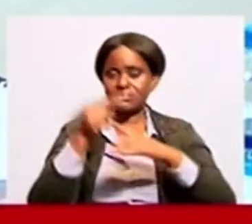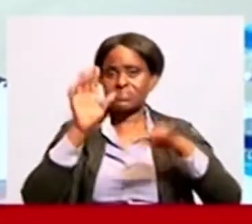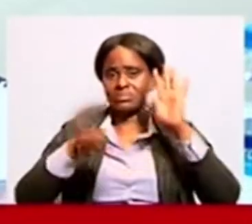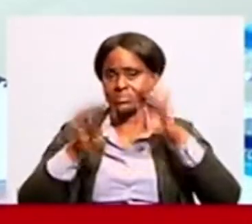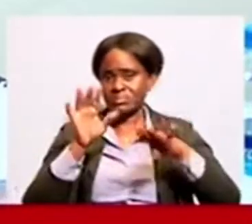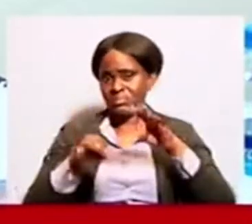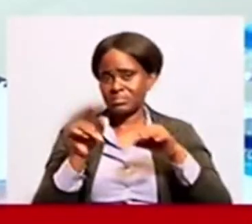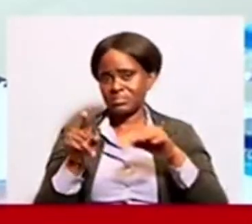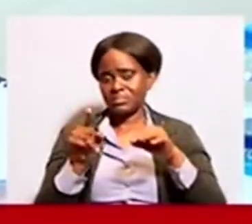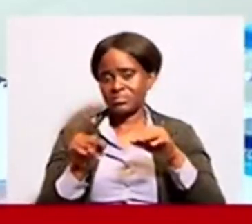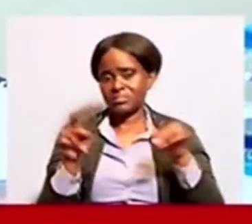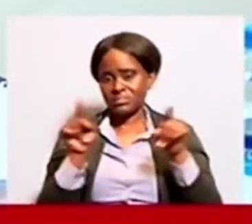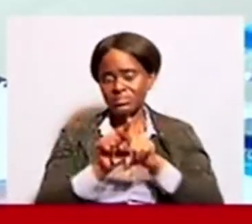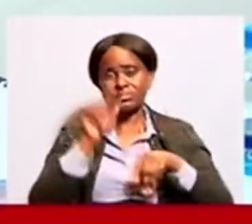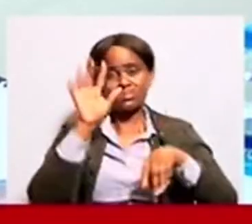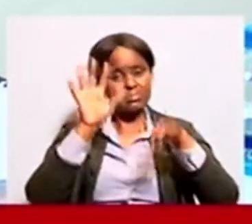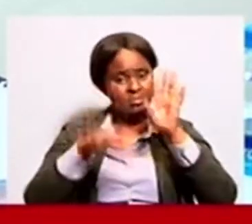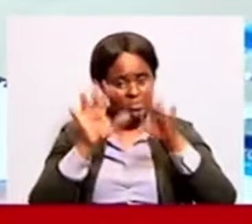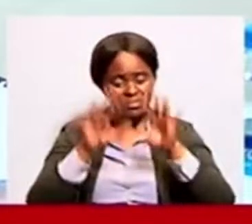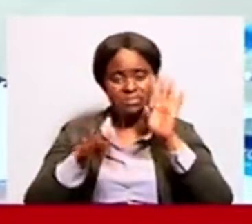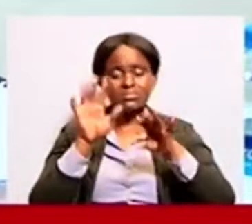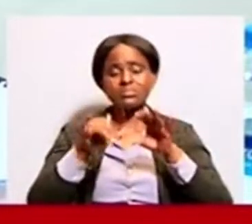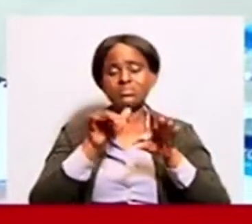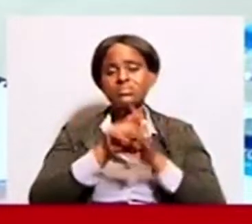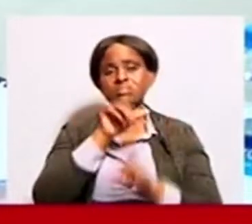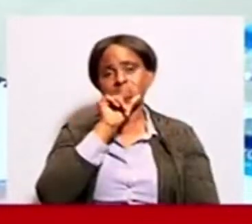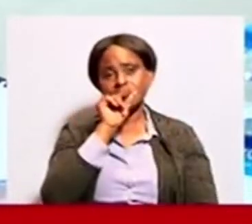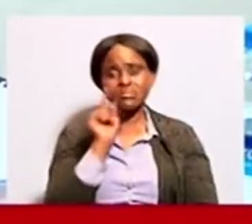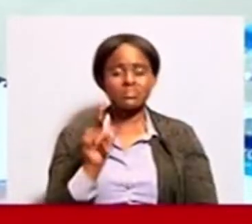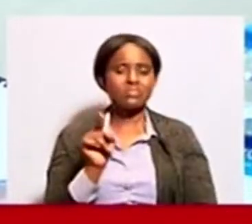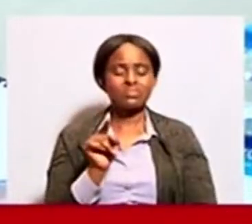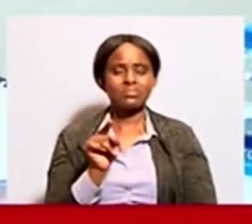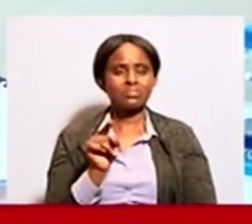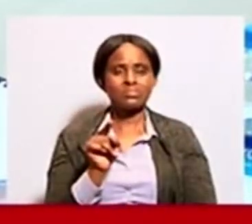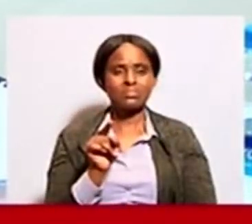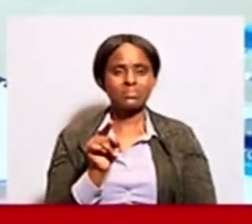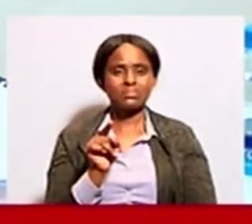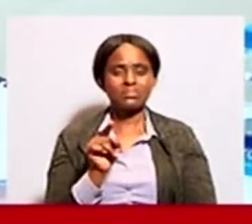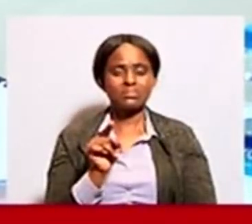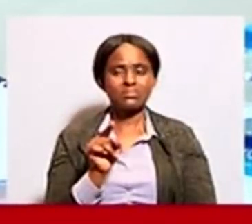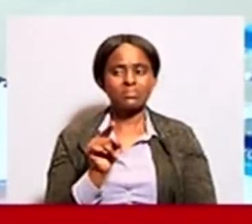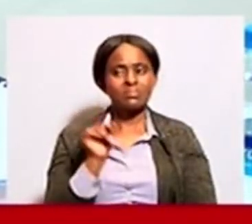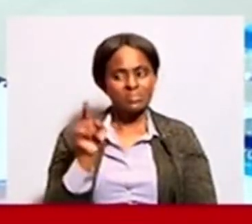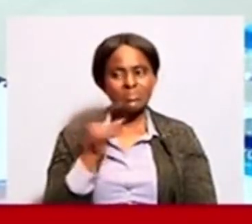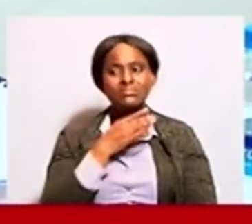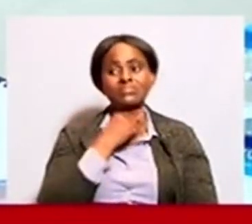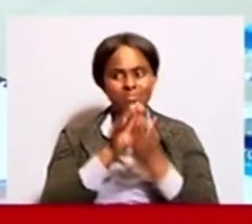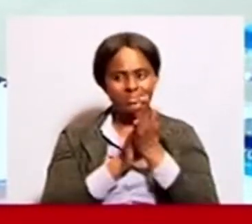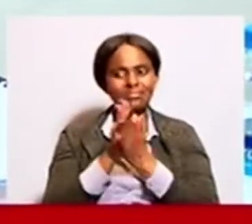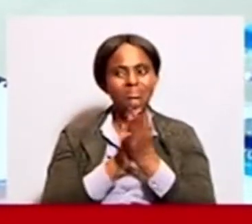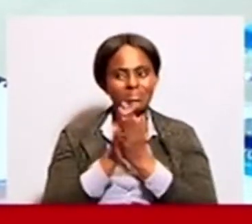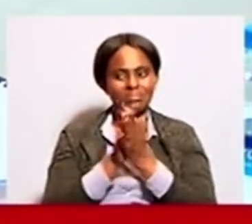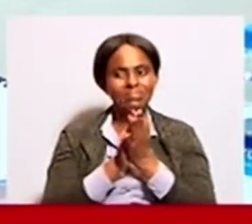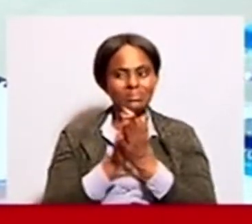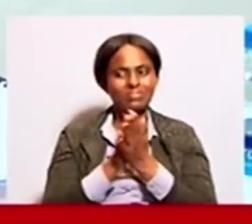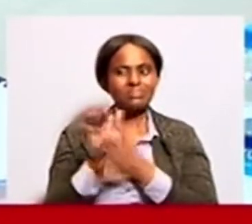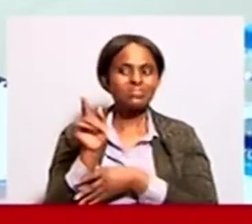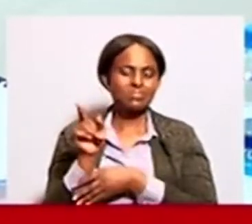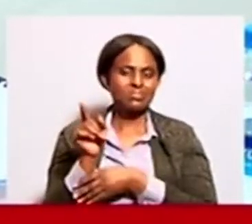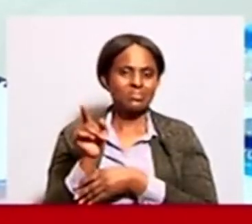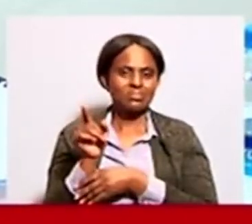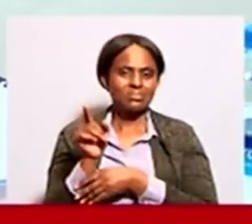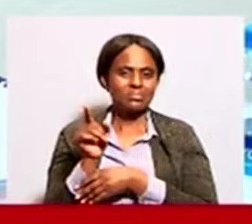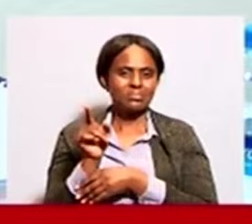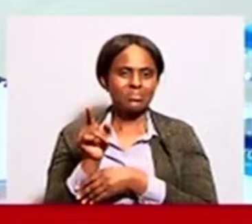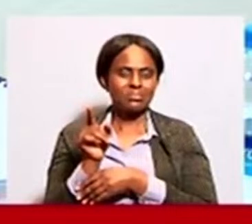raining, it was raining in Livingston, I think auditors should be taking keen interest on some of these